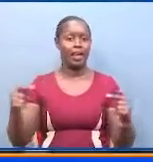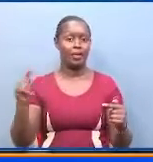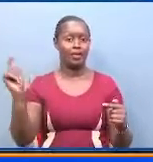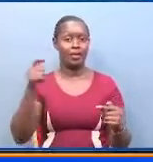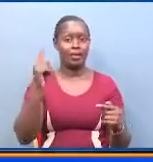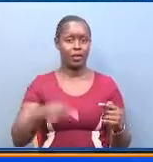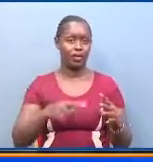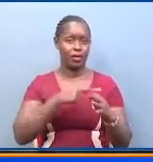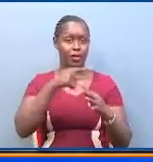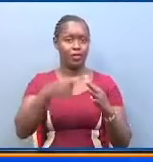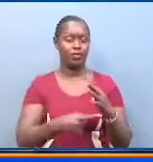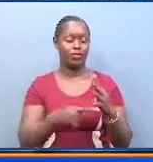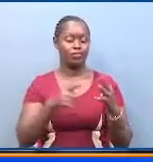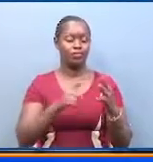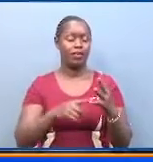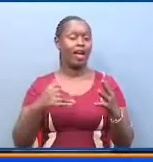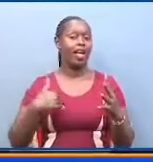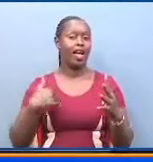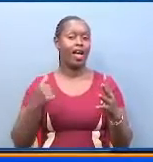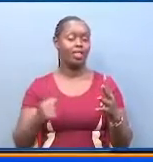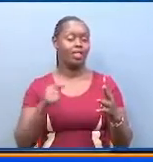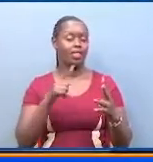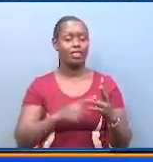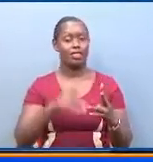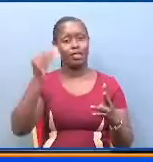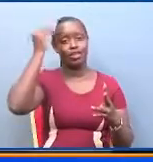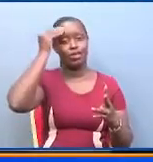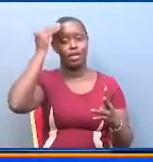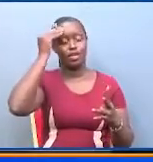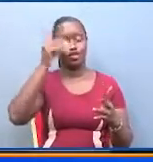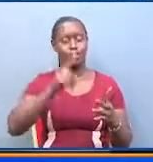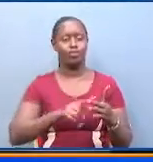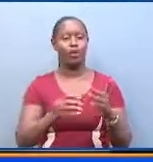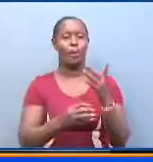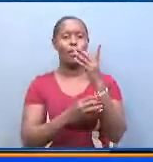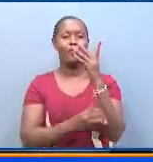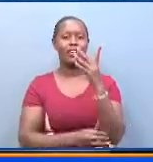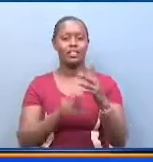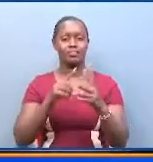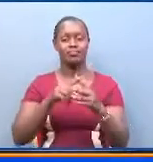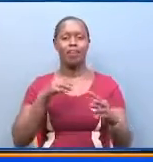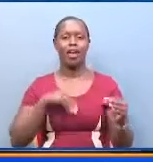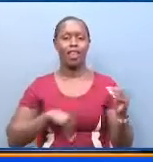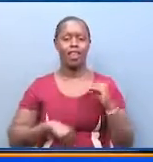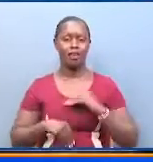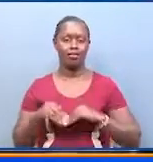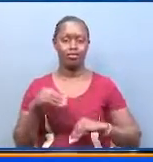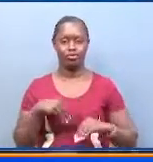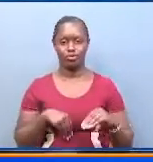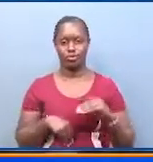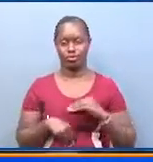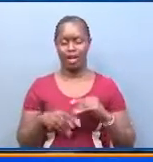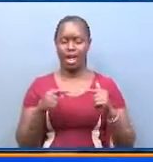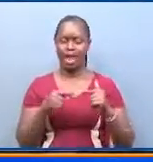Ugonjwa, ujinga, umaskini na ufisadi. Ufisadi.